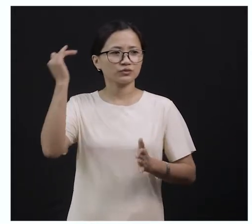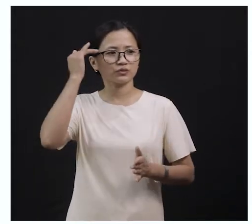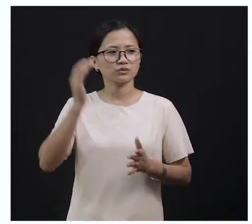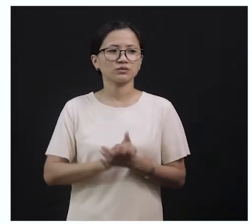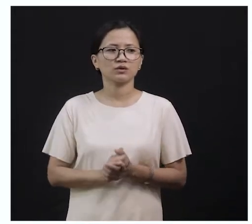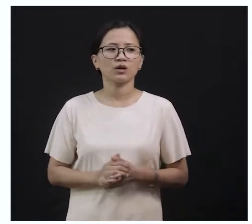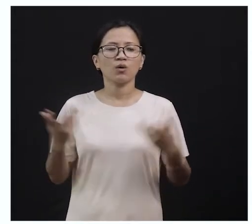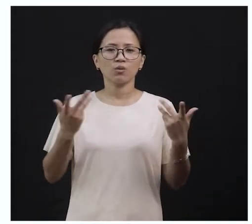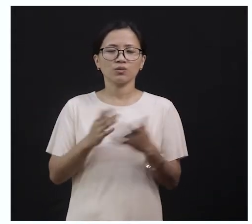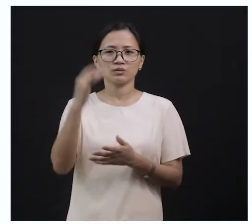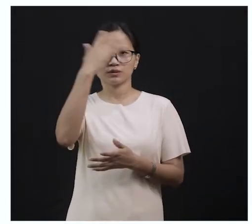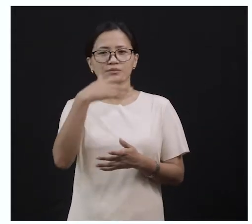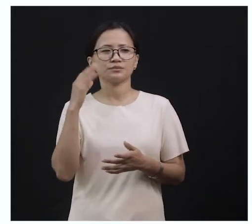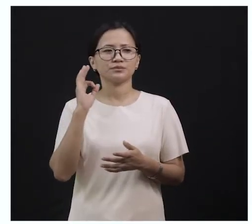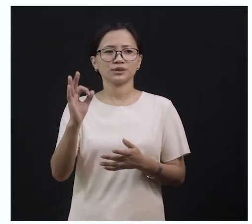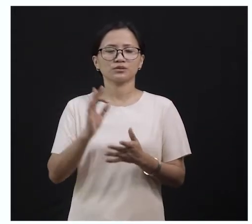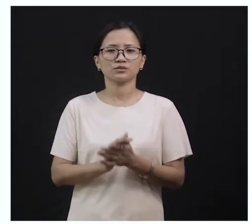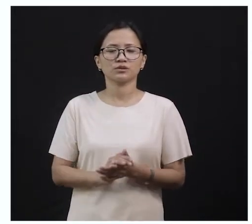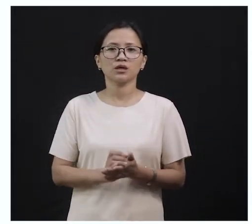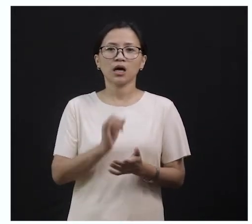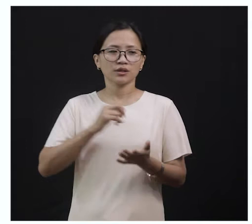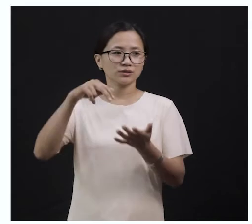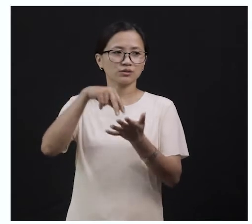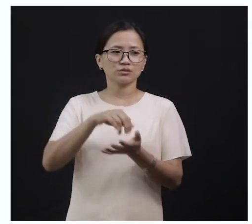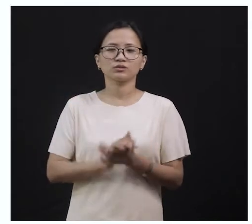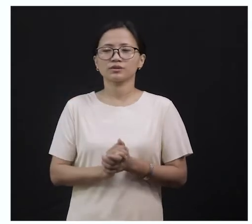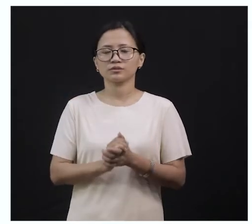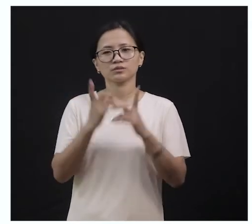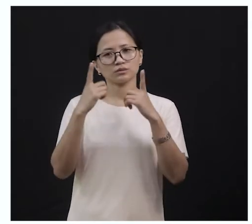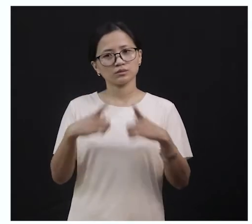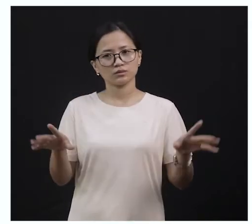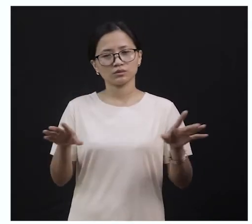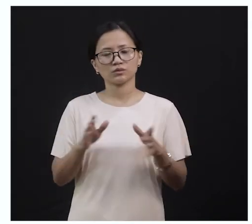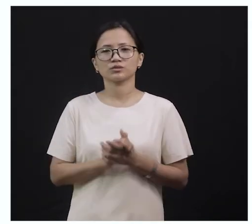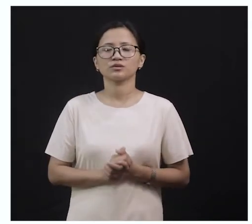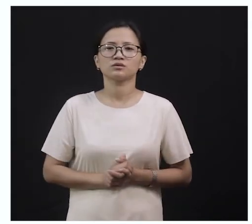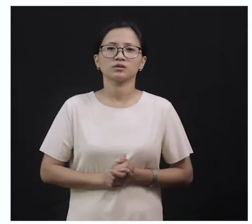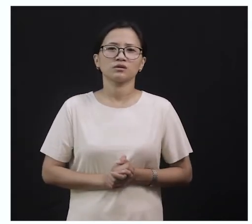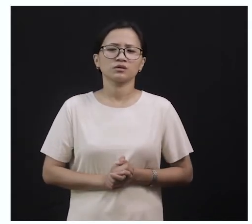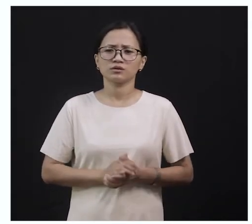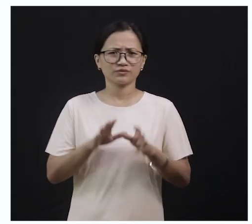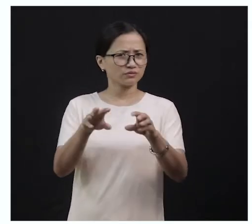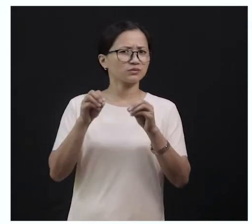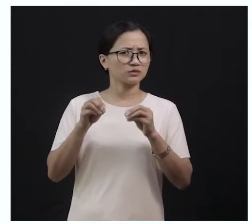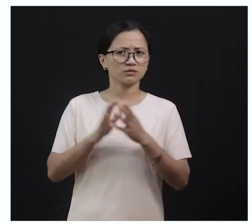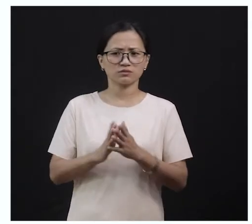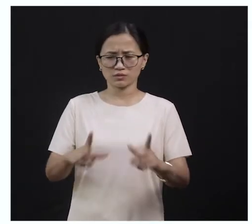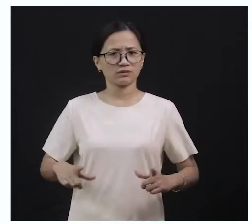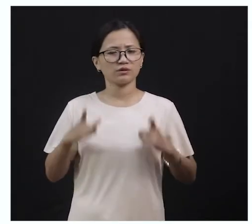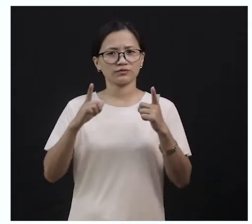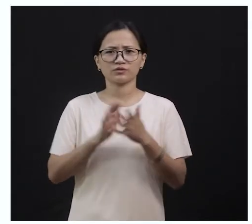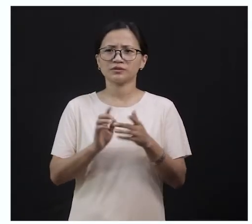is saying that, and had you not been, that means if you were not alive, if you did not exist, he